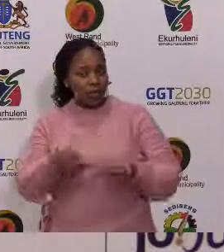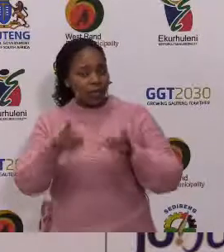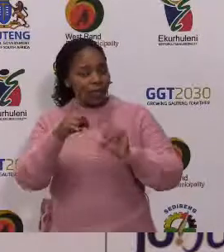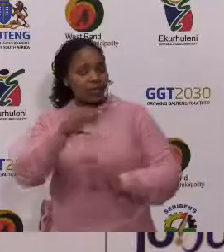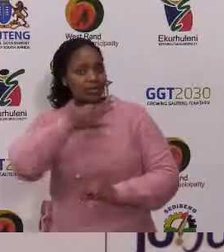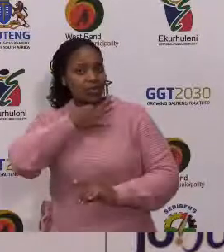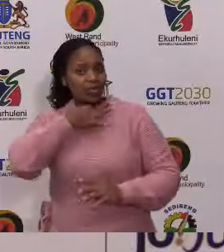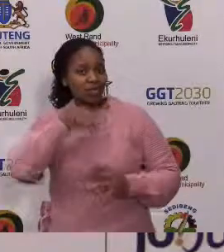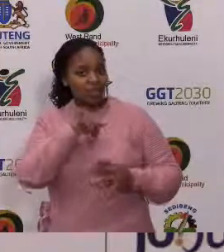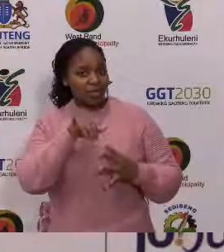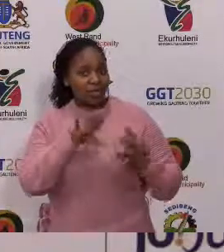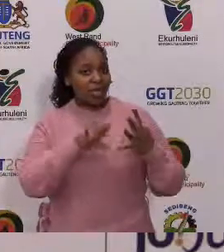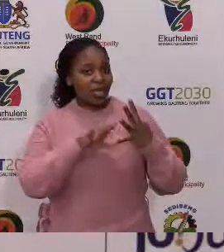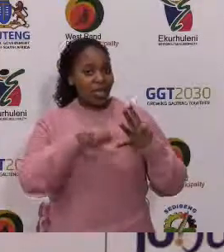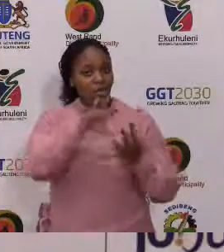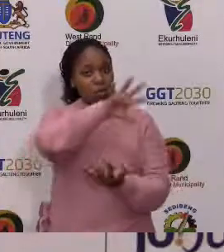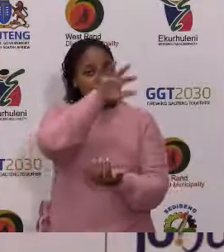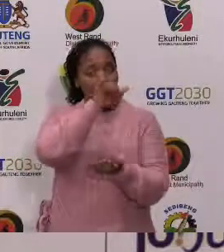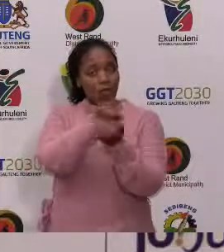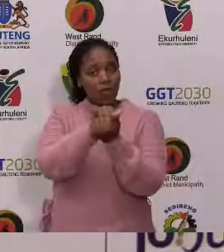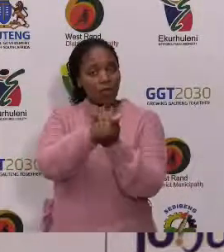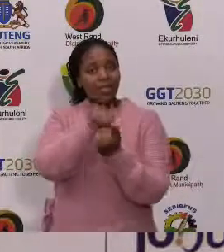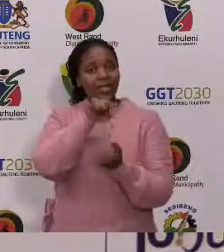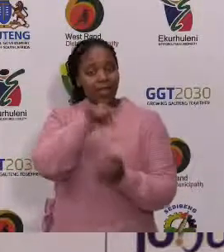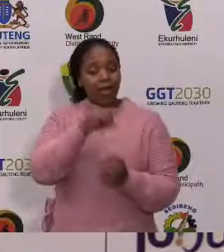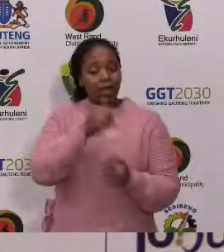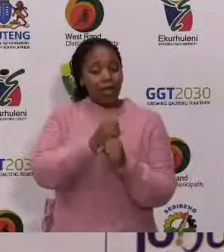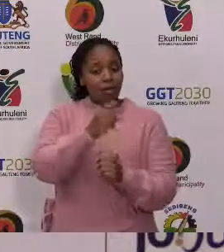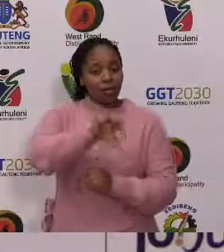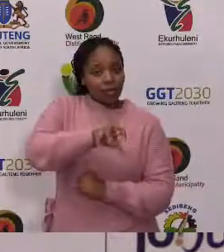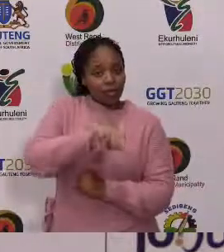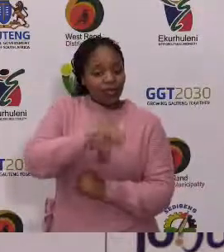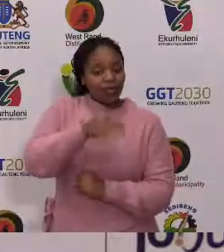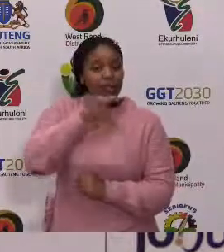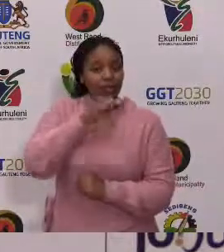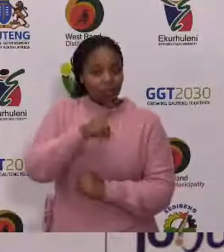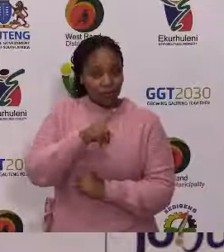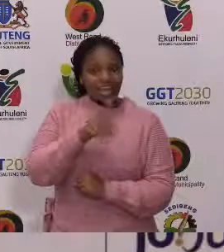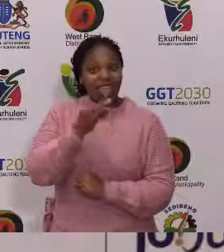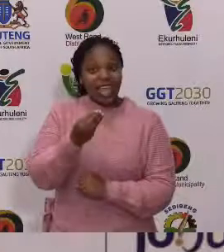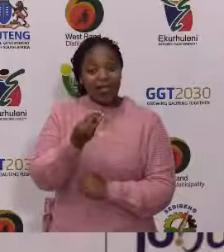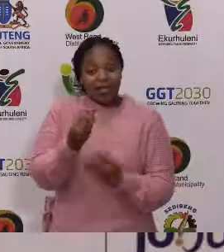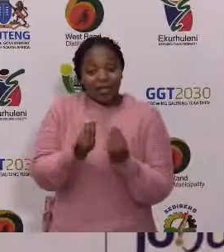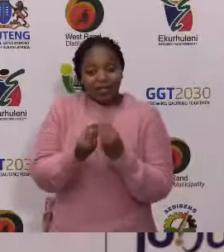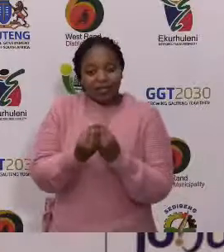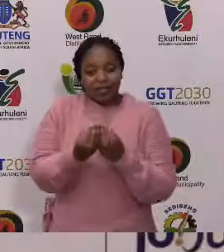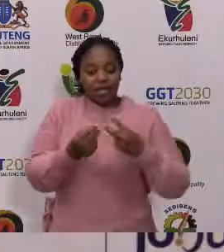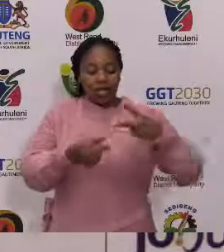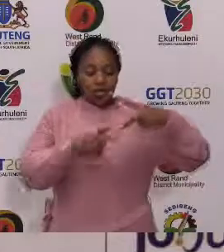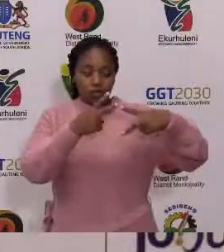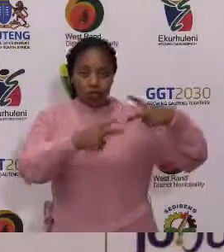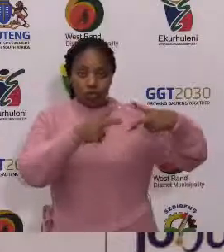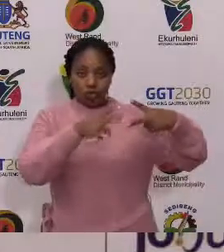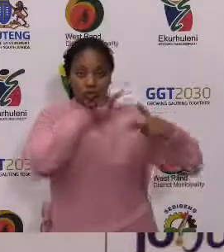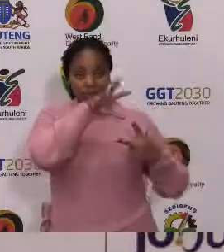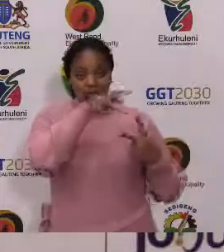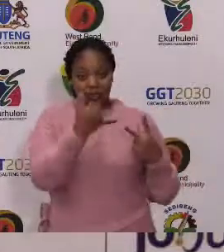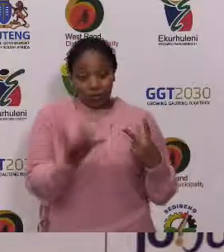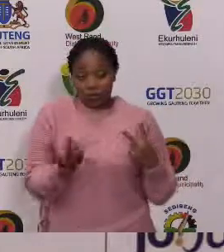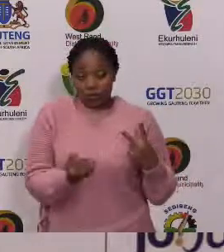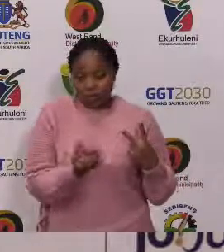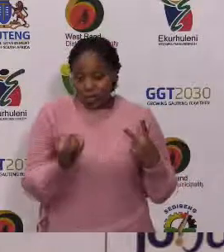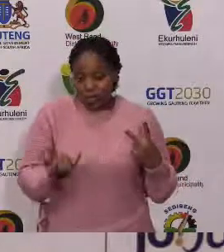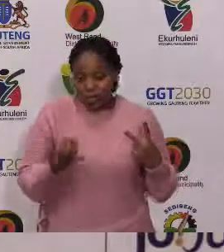the overall risk level of our province. There are two things that we are now doing. So what is the